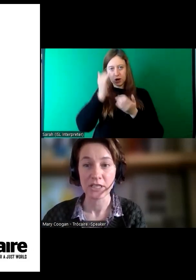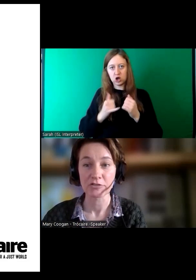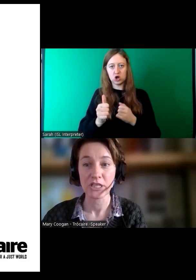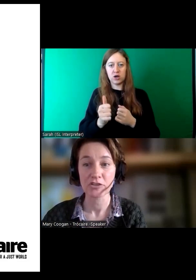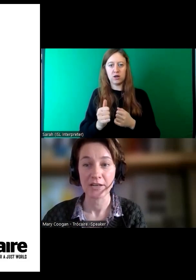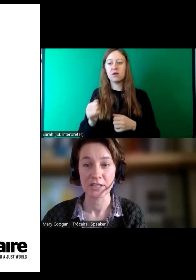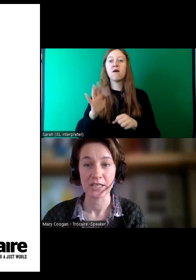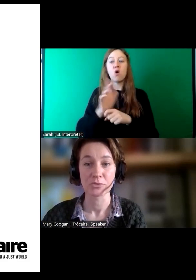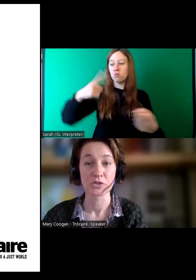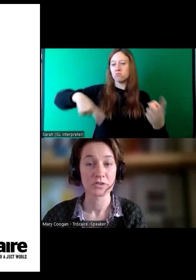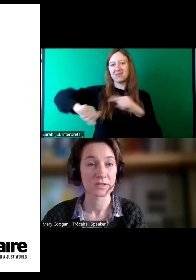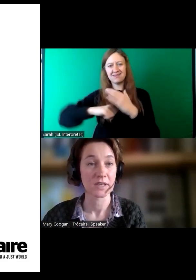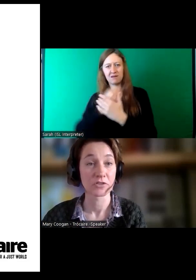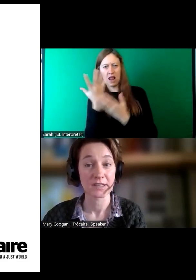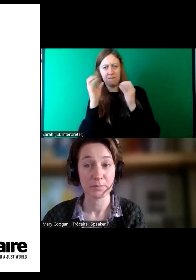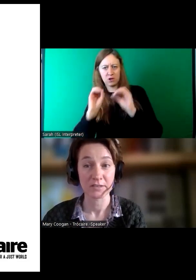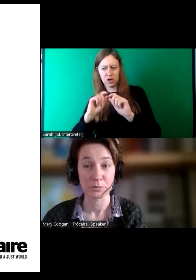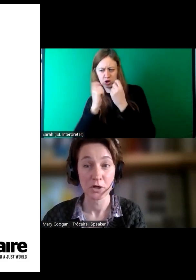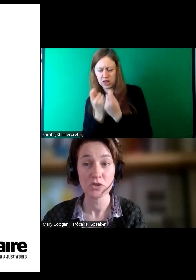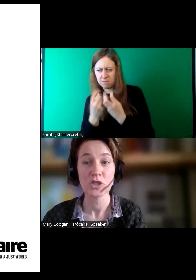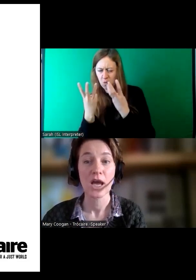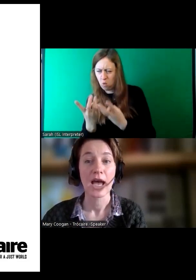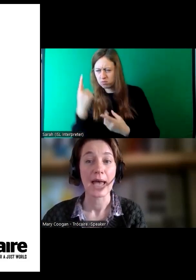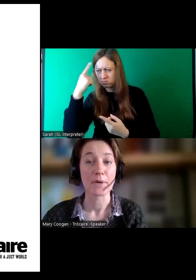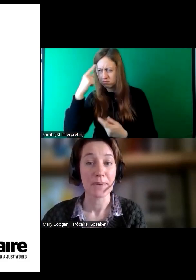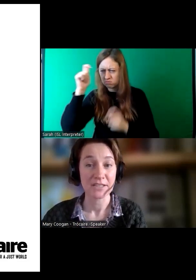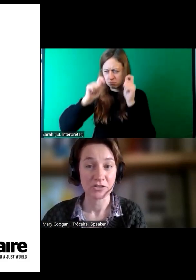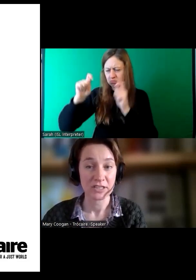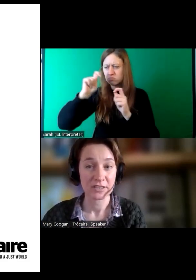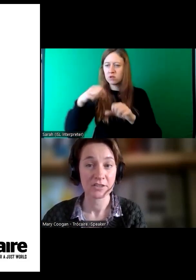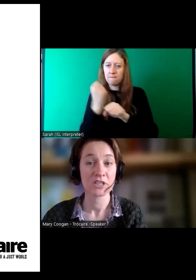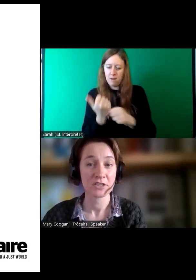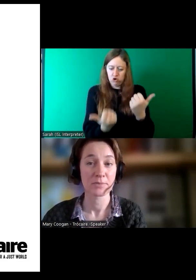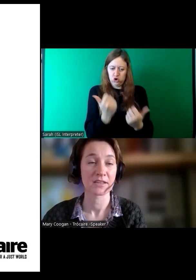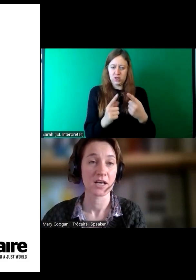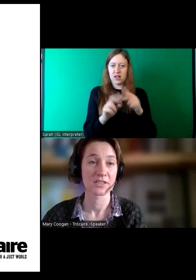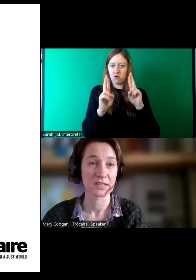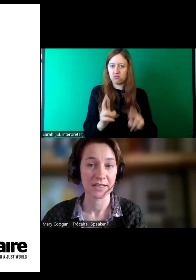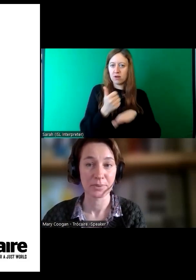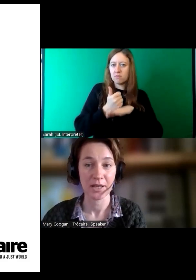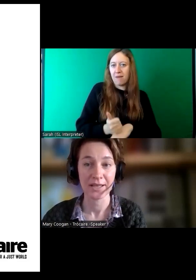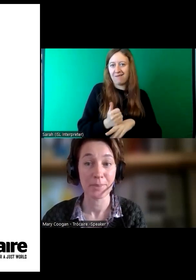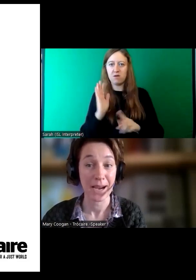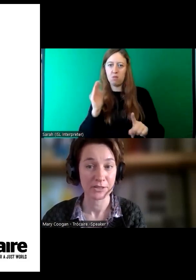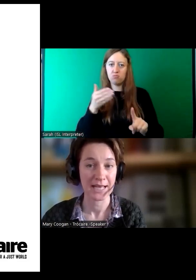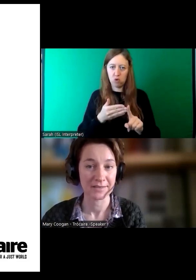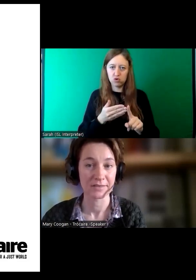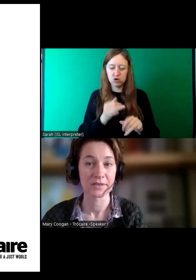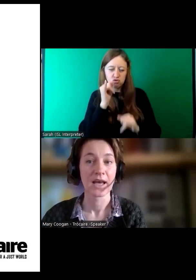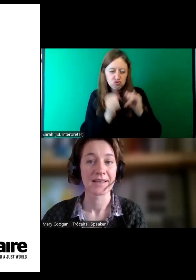in really regrounding into a justice and rights-based approach, embedding critical methodologies and applying a